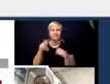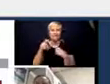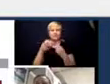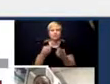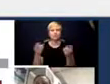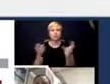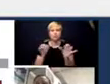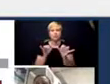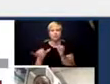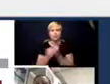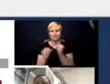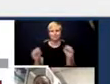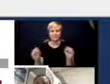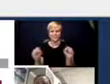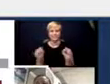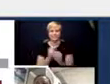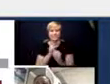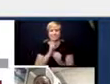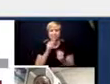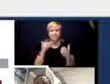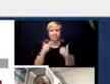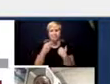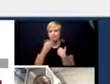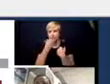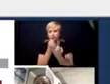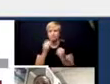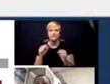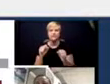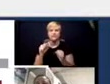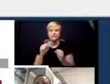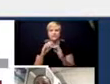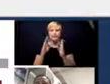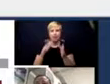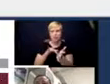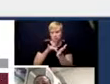safe, to make sure they have food, safe housing, prescriptions, etc.